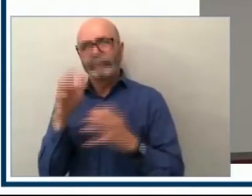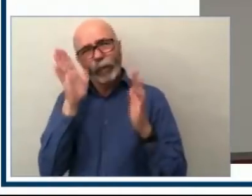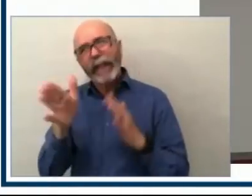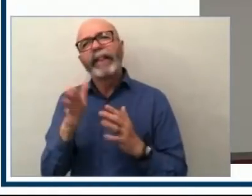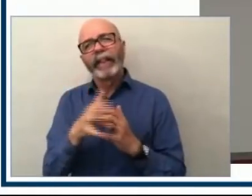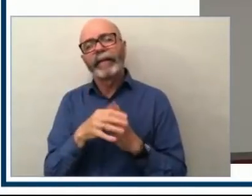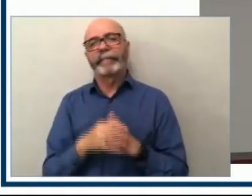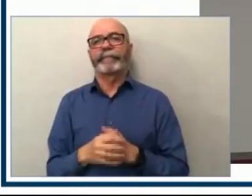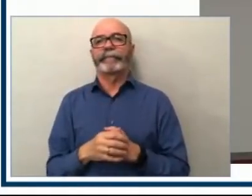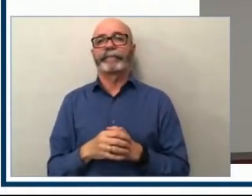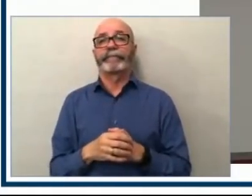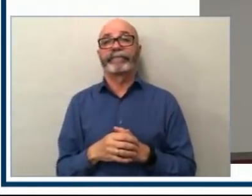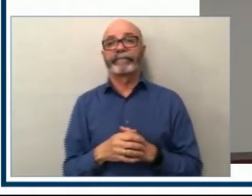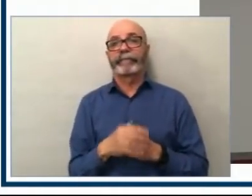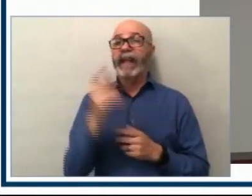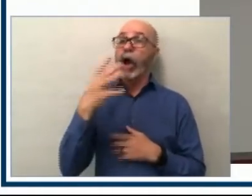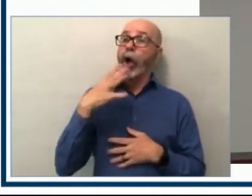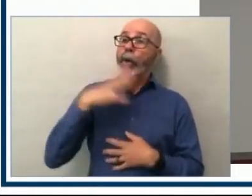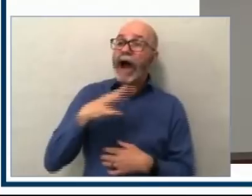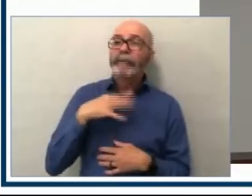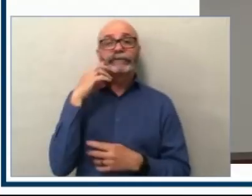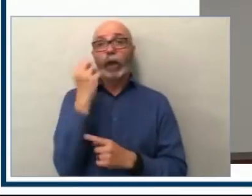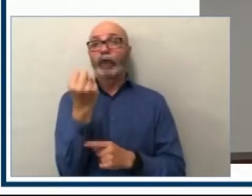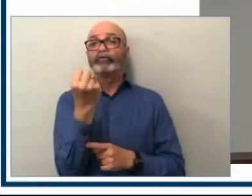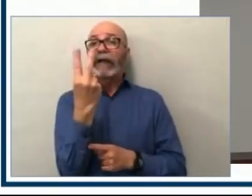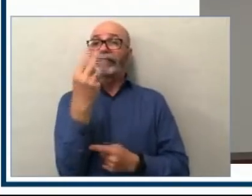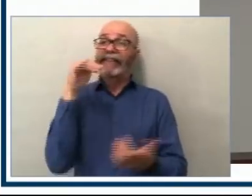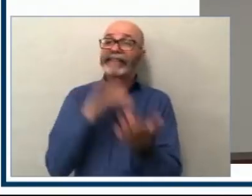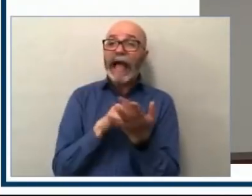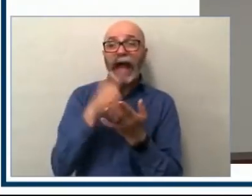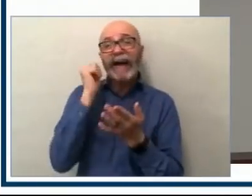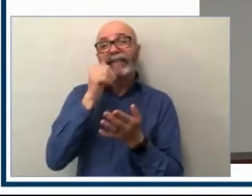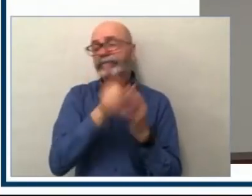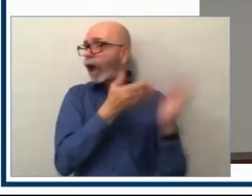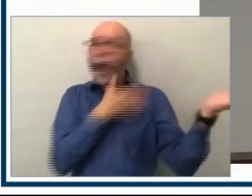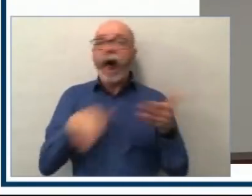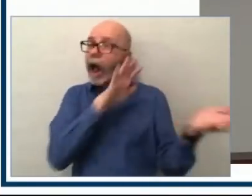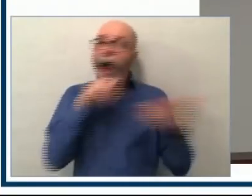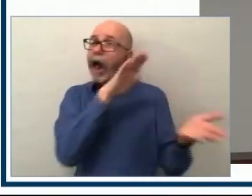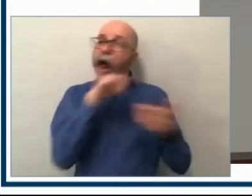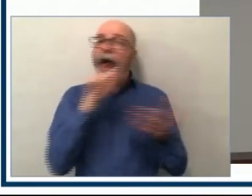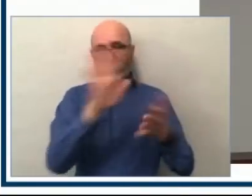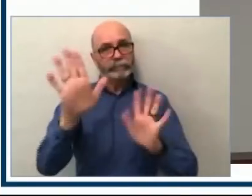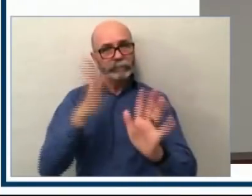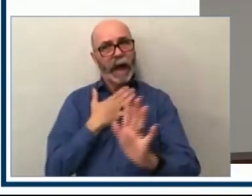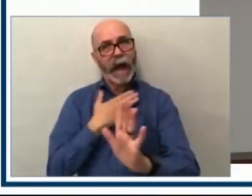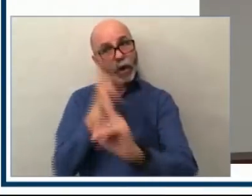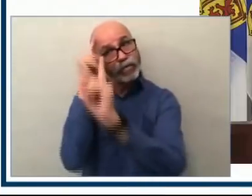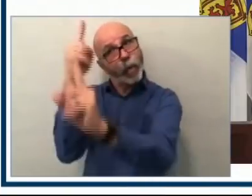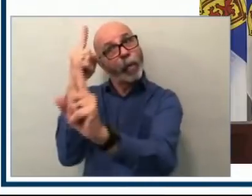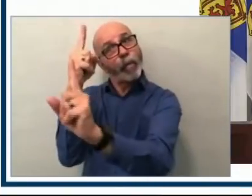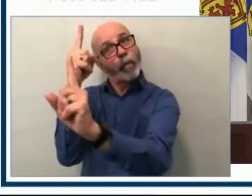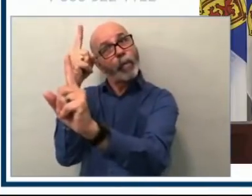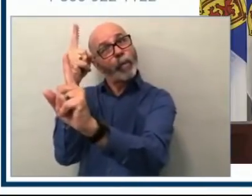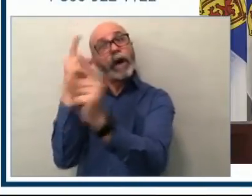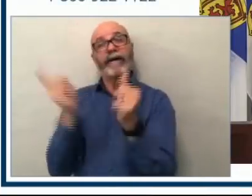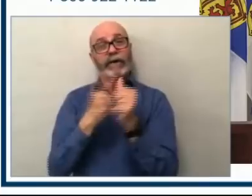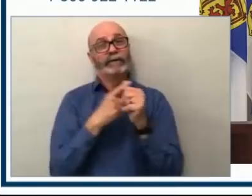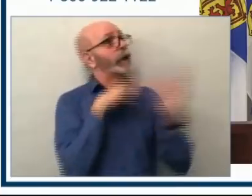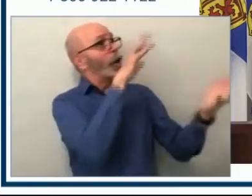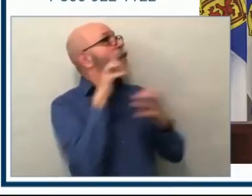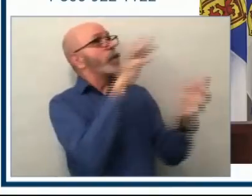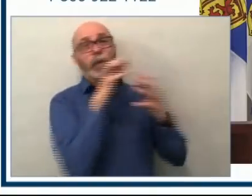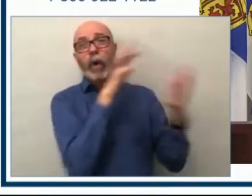12,000 doses of vaccine a day once we get robustly into the second phase of our vaccine program. Next question will go to Jean Laroche with